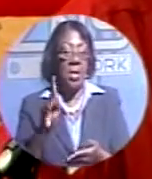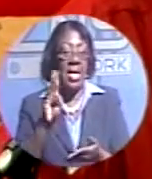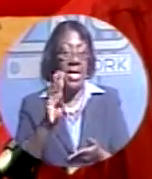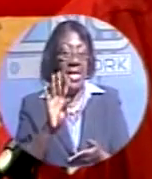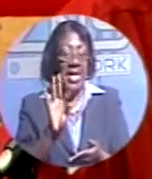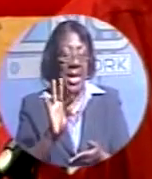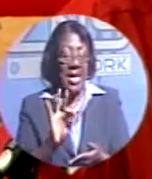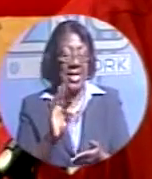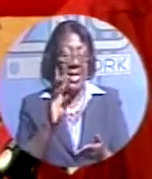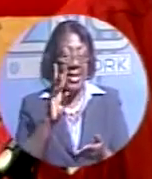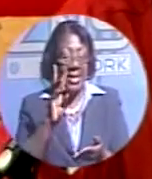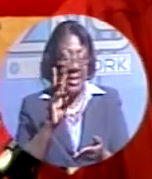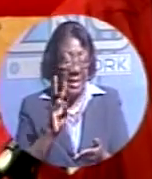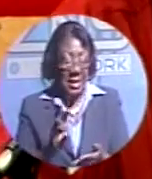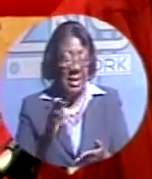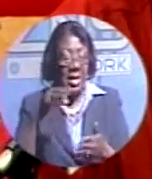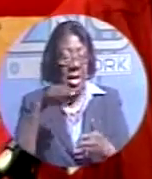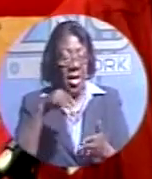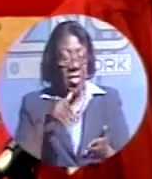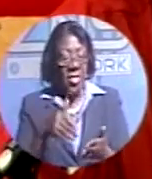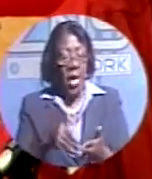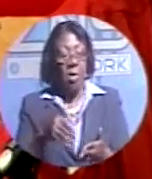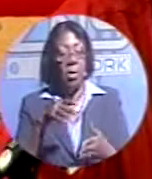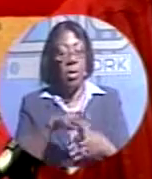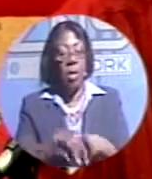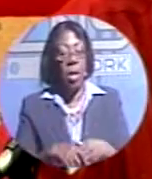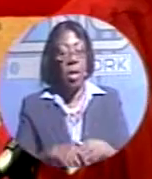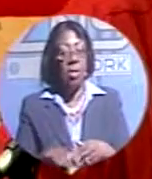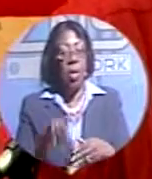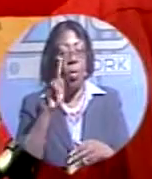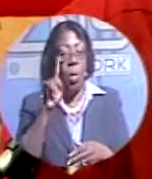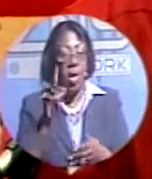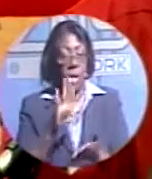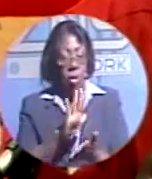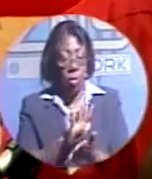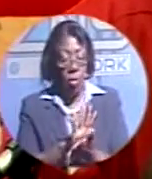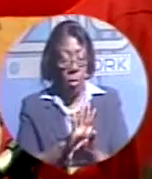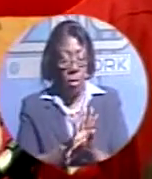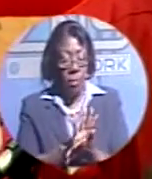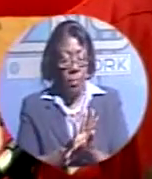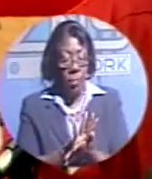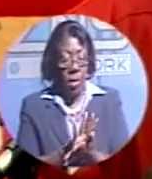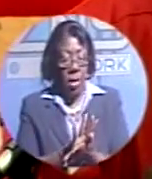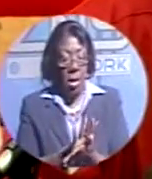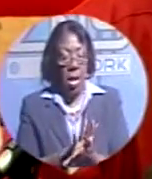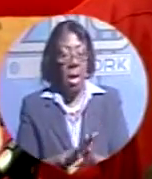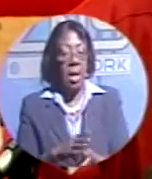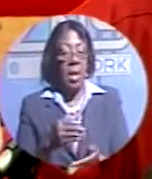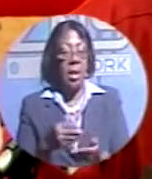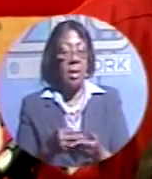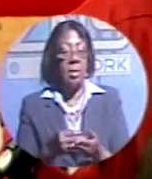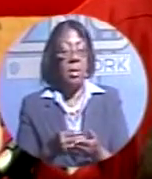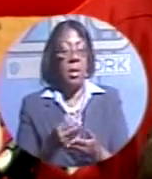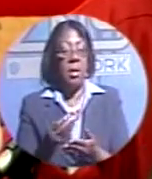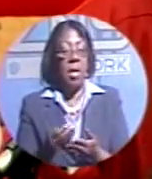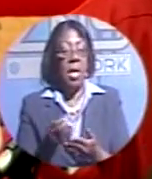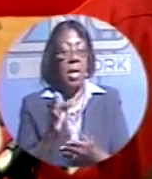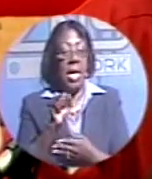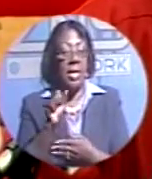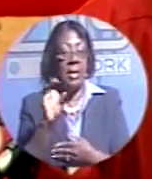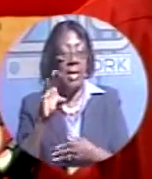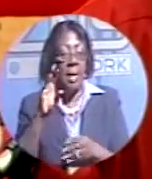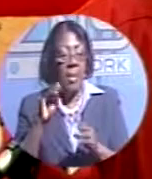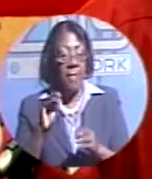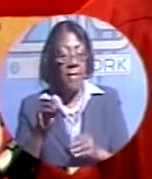minister's constituency, more than the amount they spent on repairs at S.C. McPherson Junior High School, the